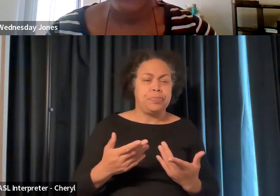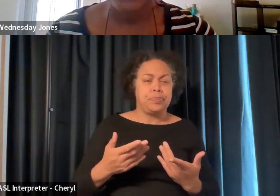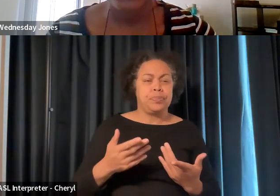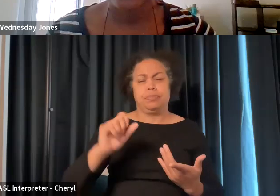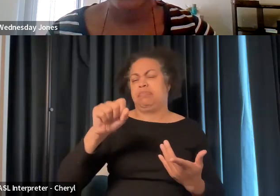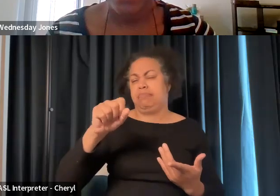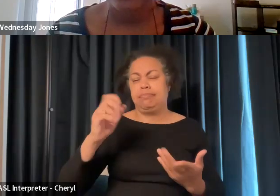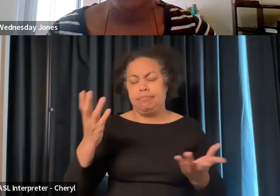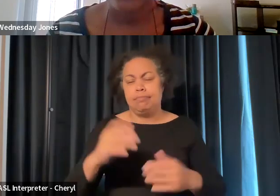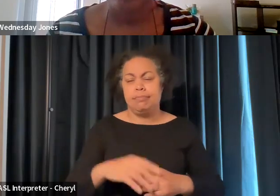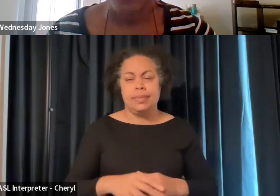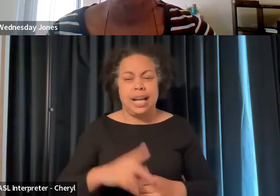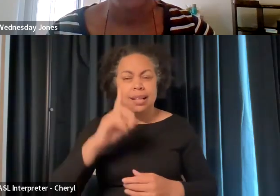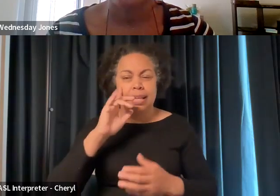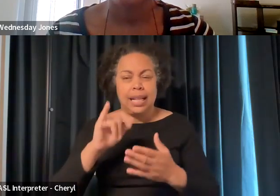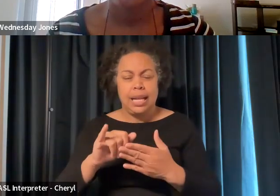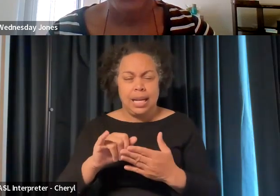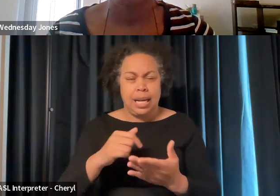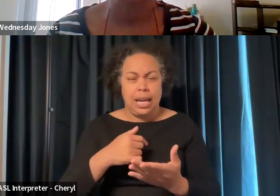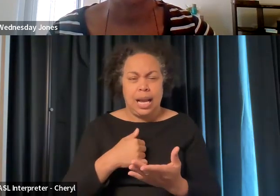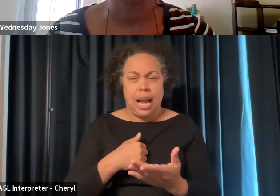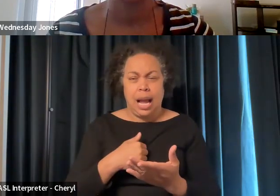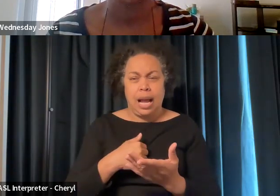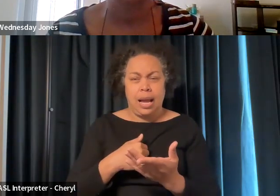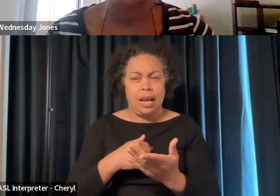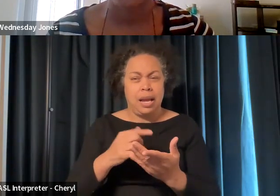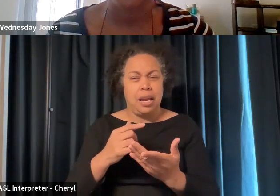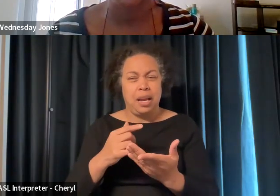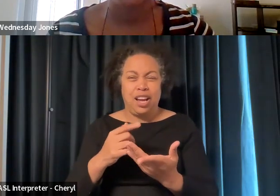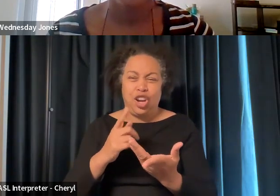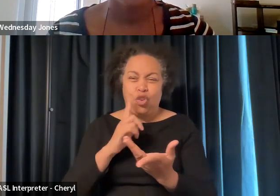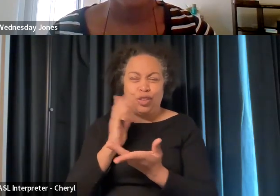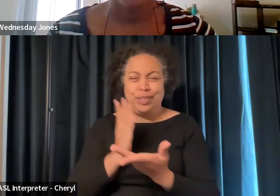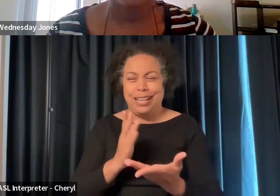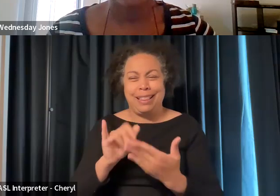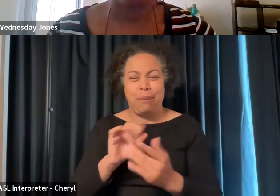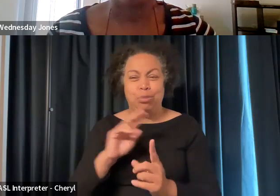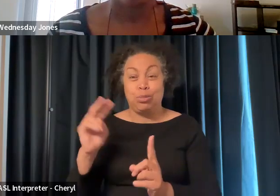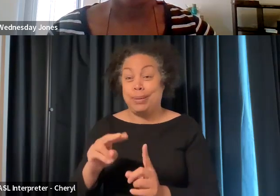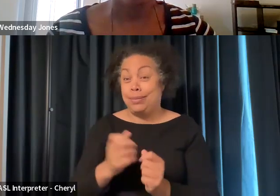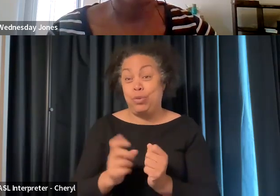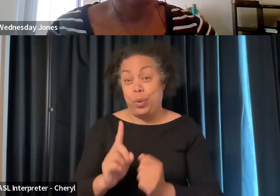Yeah, so I think that I bring that perspective to wherever I go.